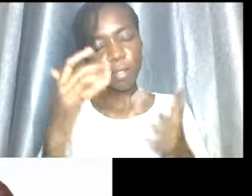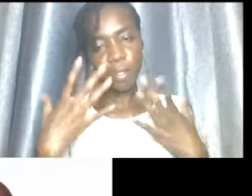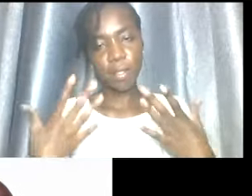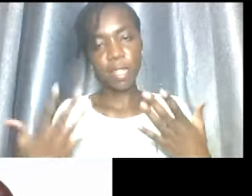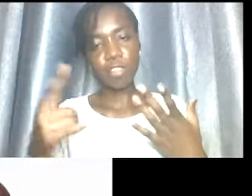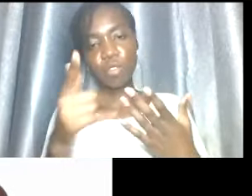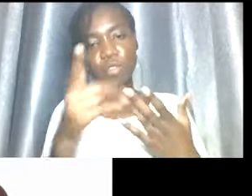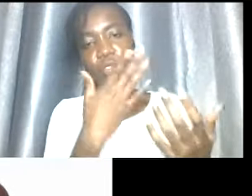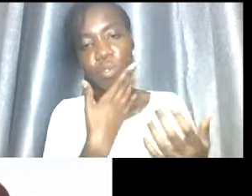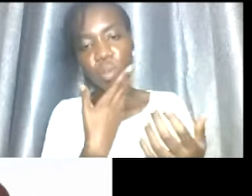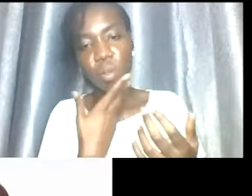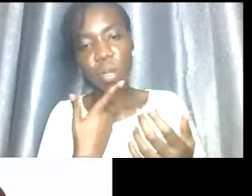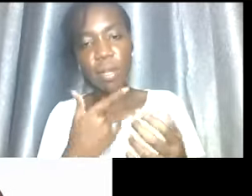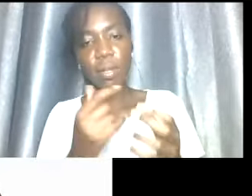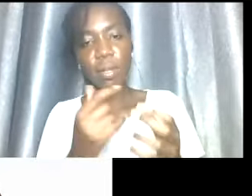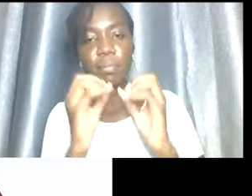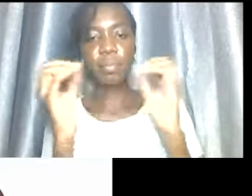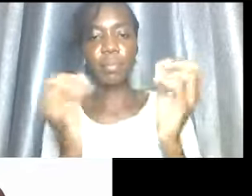to help us weather the storm,